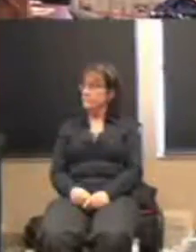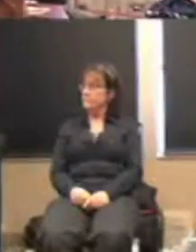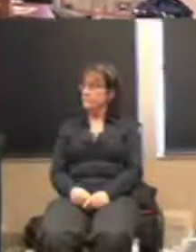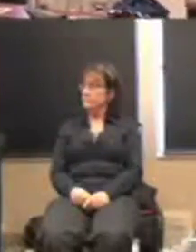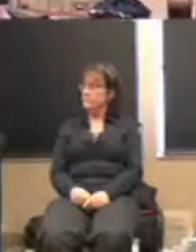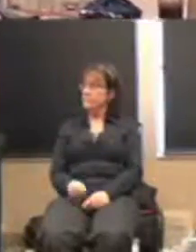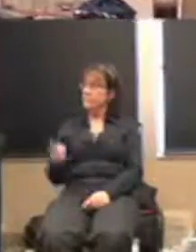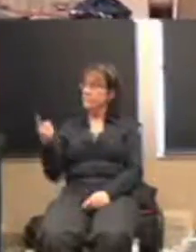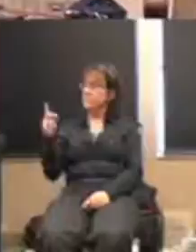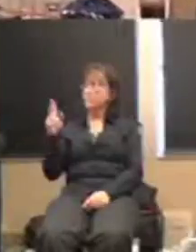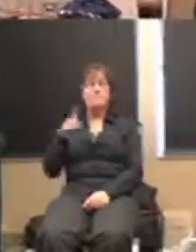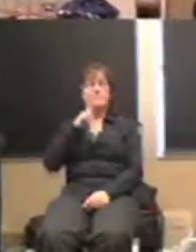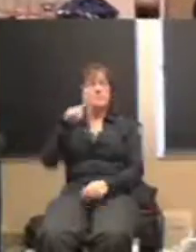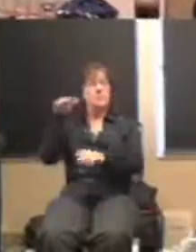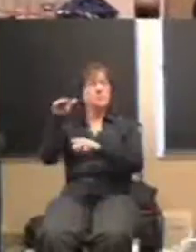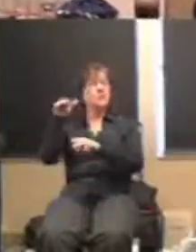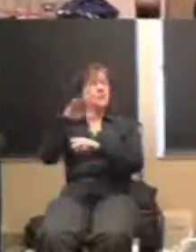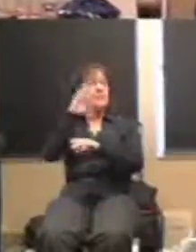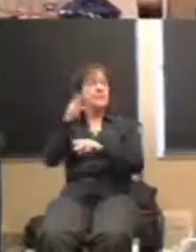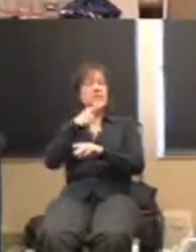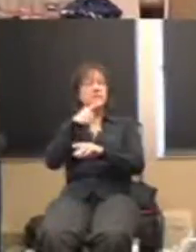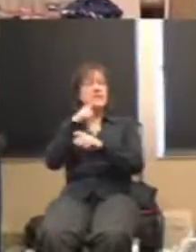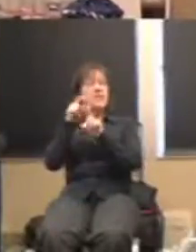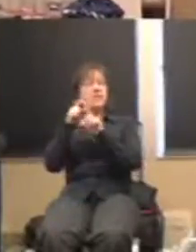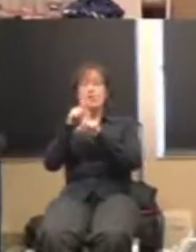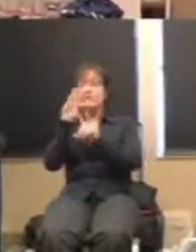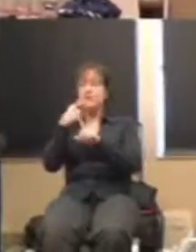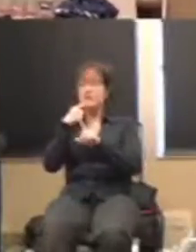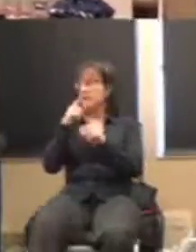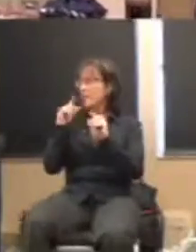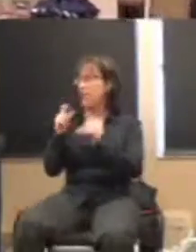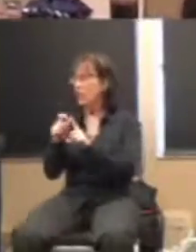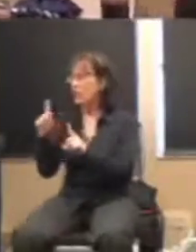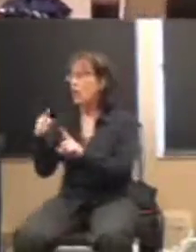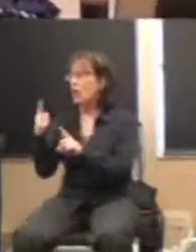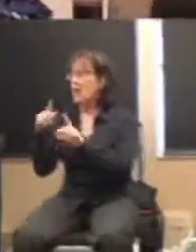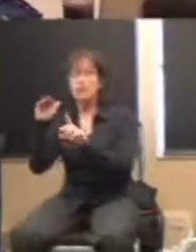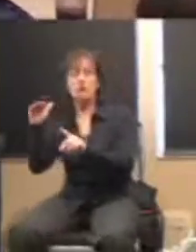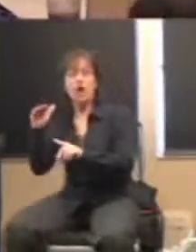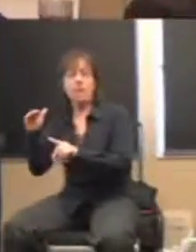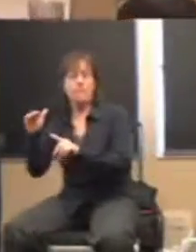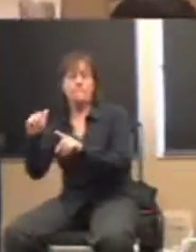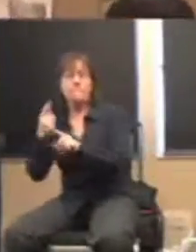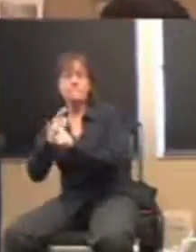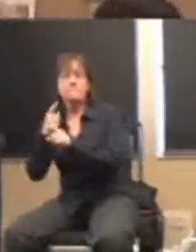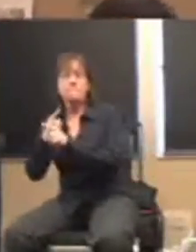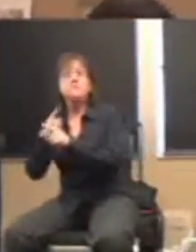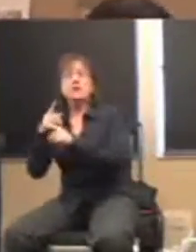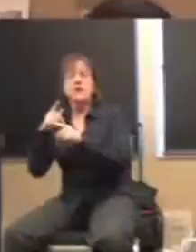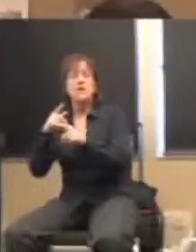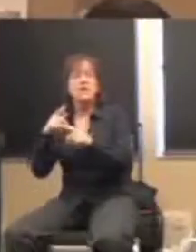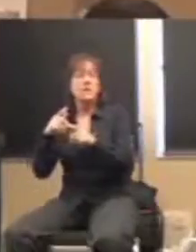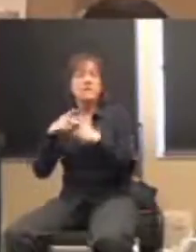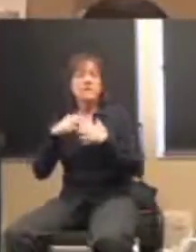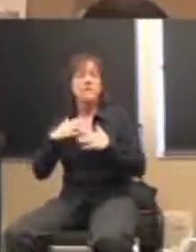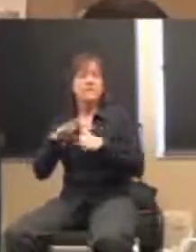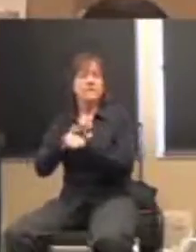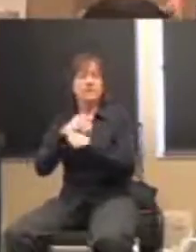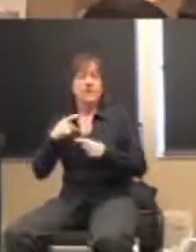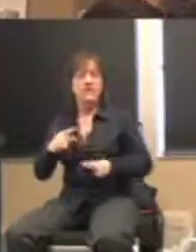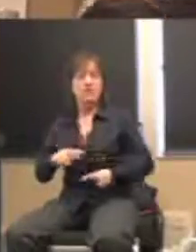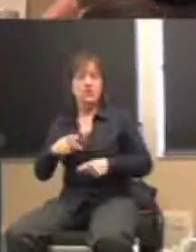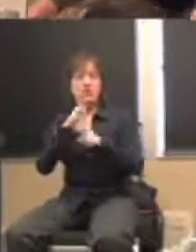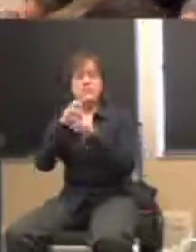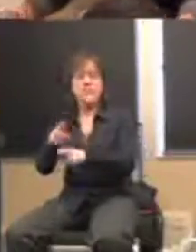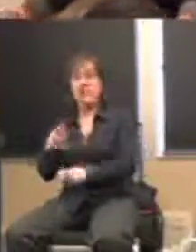and the prompter never says a word. The prompter is only there to prompt, typically a full physical response. And so I'm going